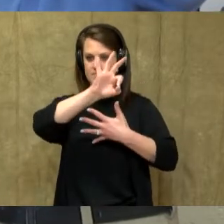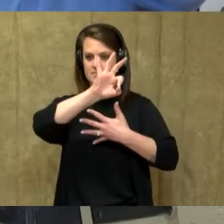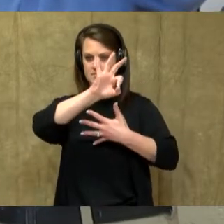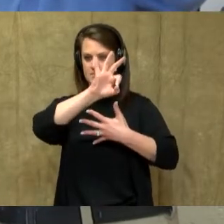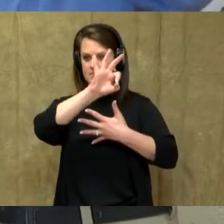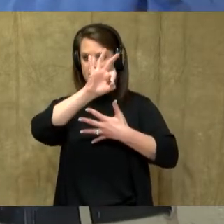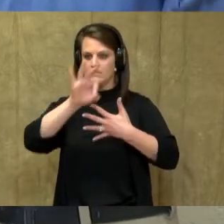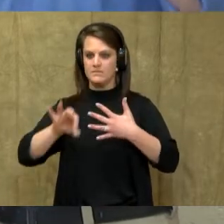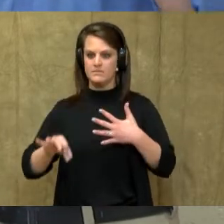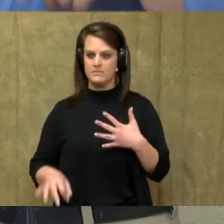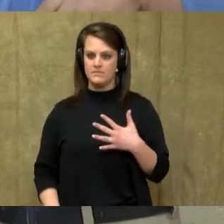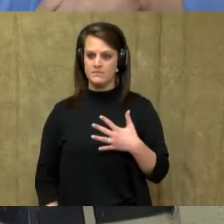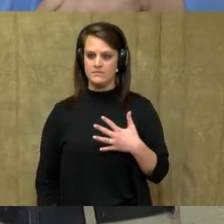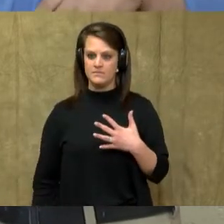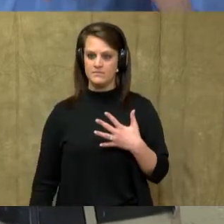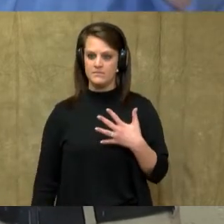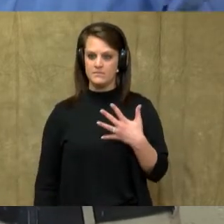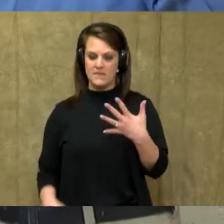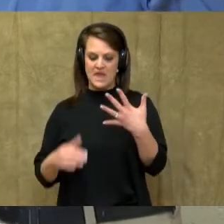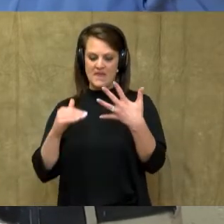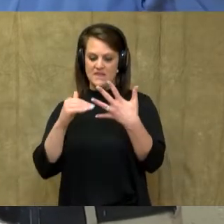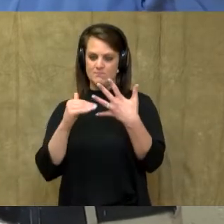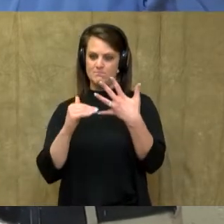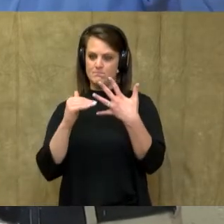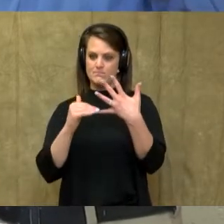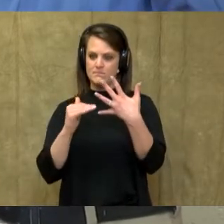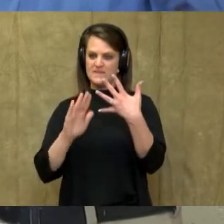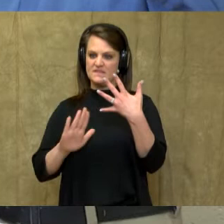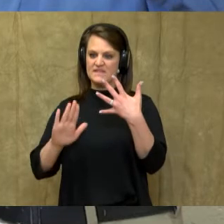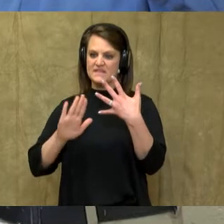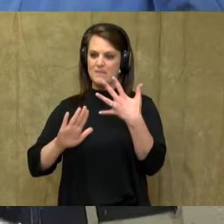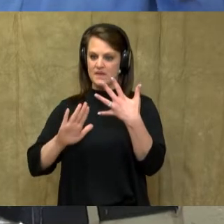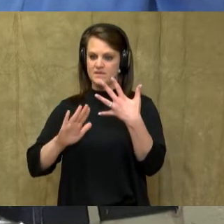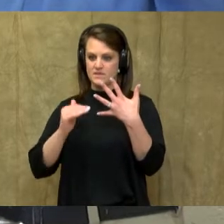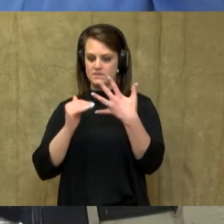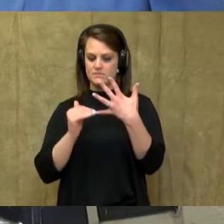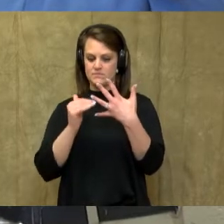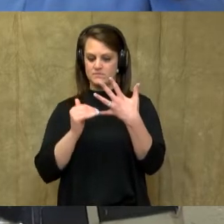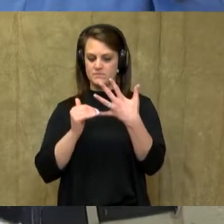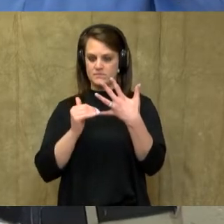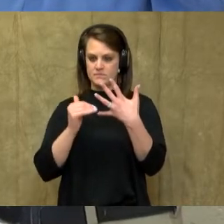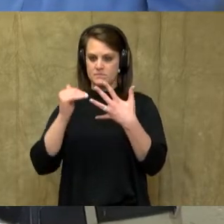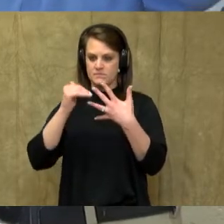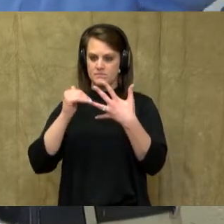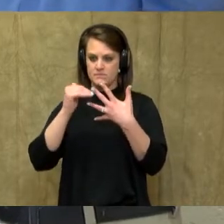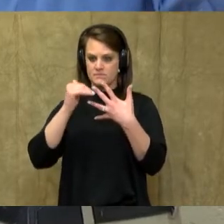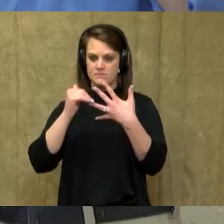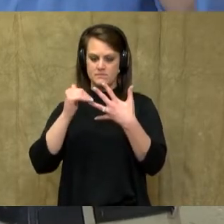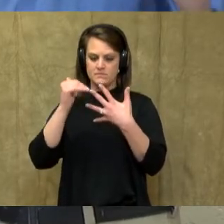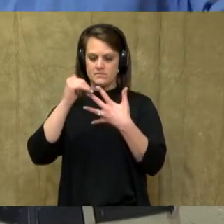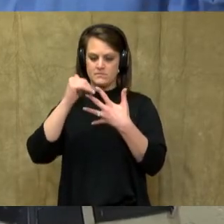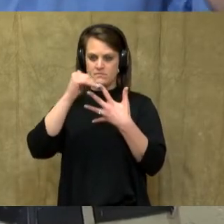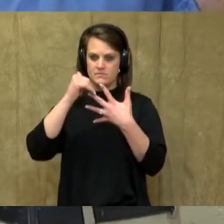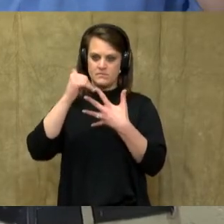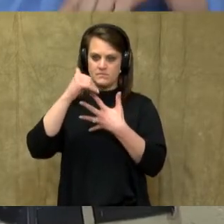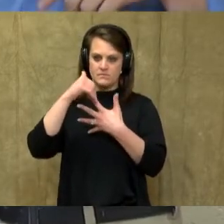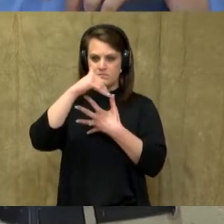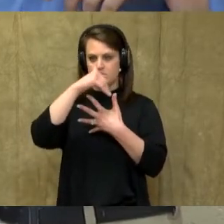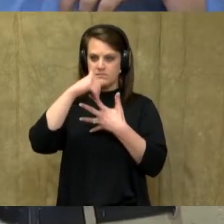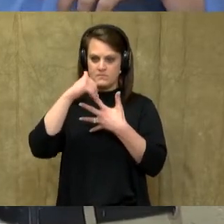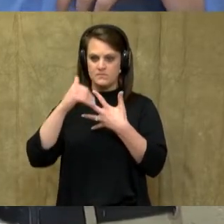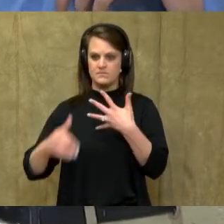towards the top. And we're going to pretend that those 4 spaces between your fingers represent the